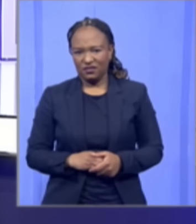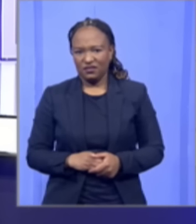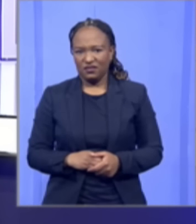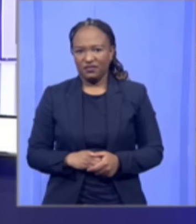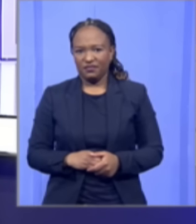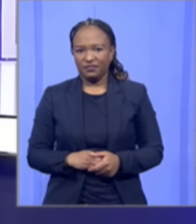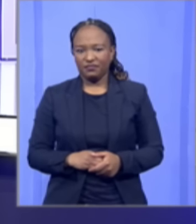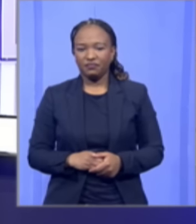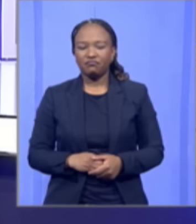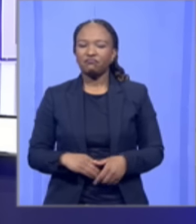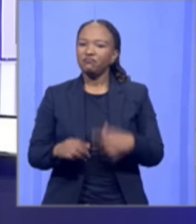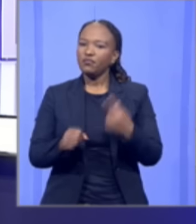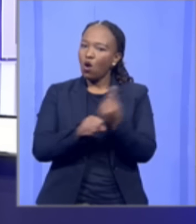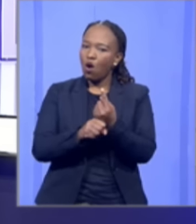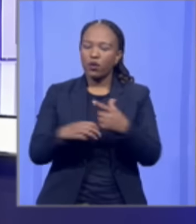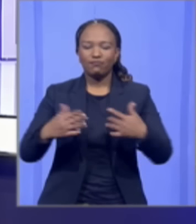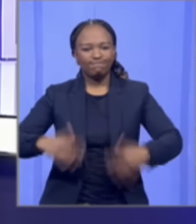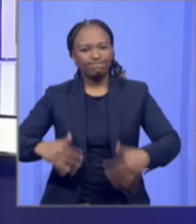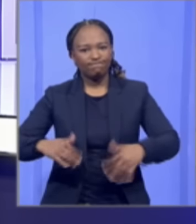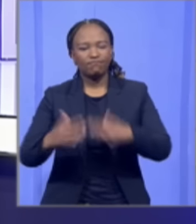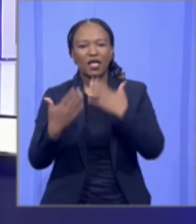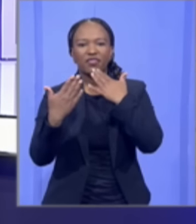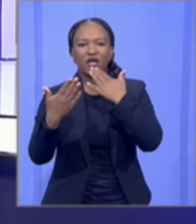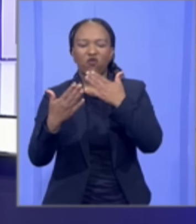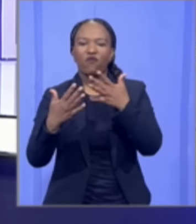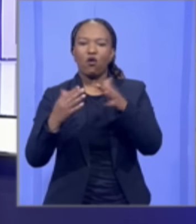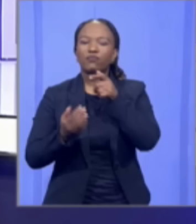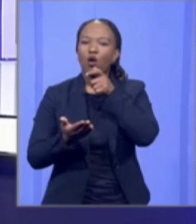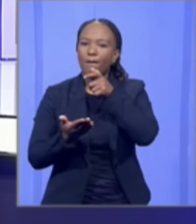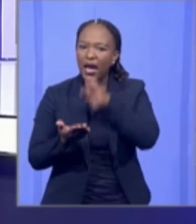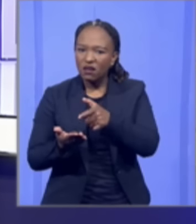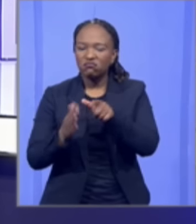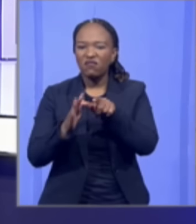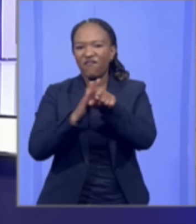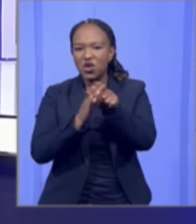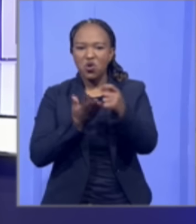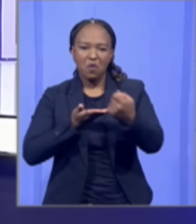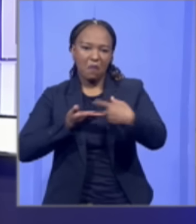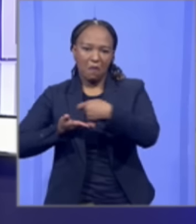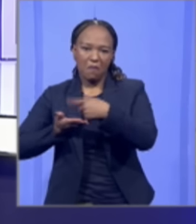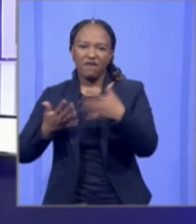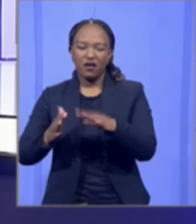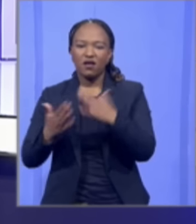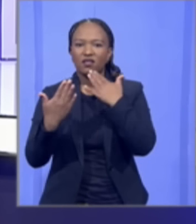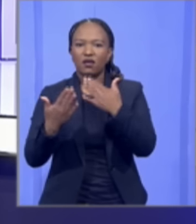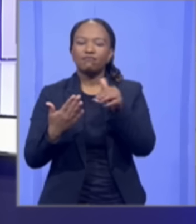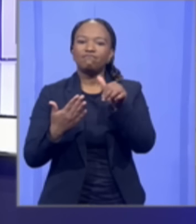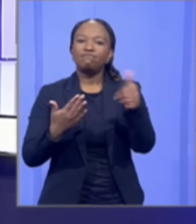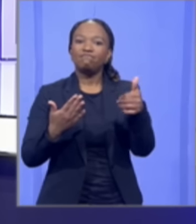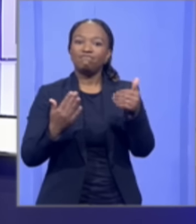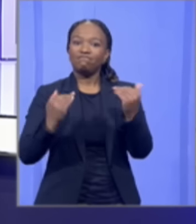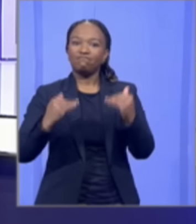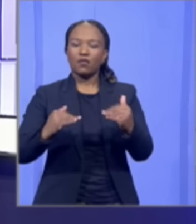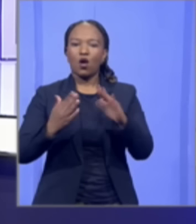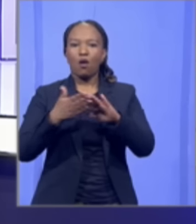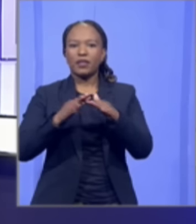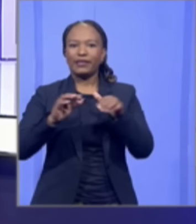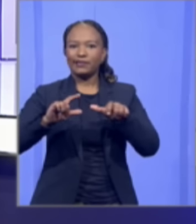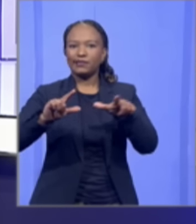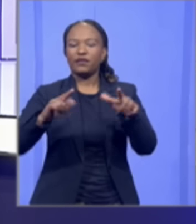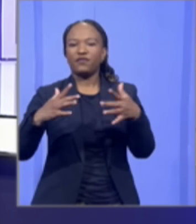Ka mehla re lebega maikutlo a lena hle re katala pele go le bjalo badudi ba ga digale ka ntlanyana ga Polokwane provinceng ya Limpopo